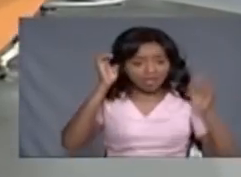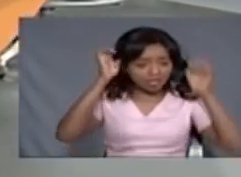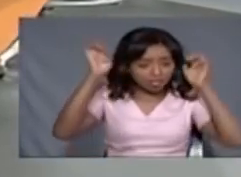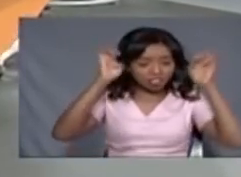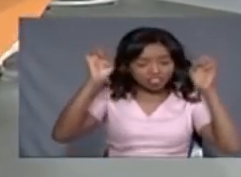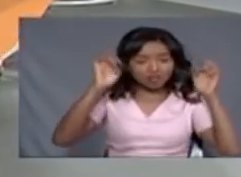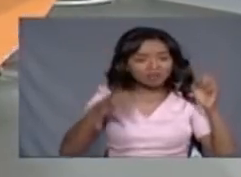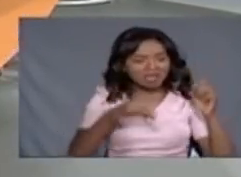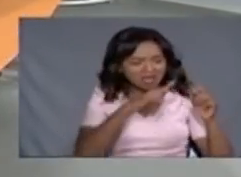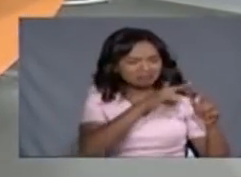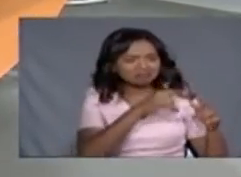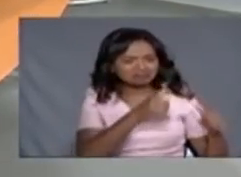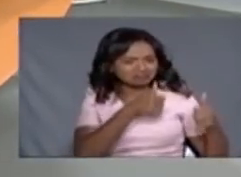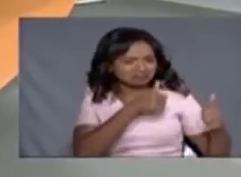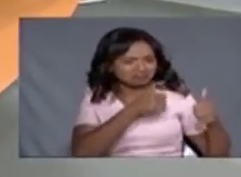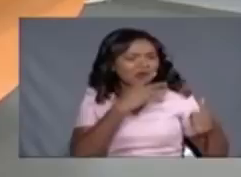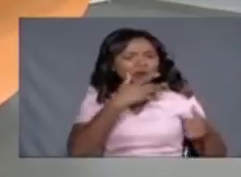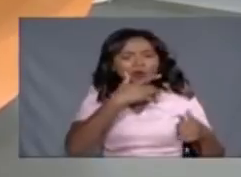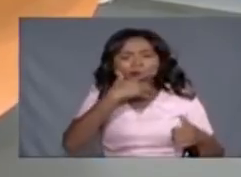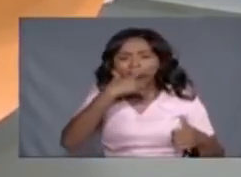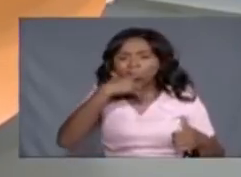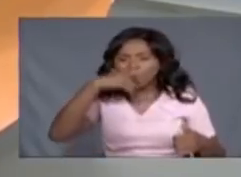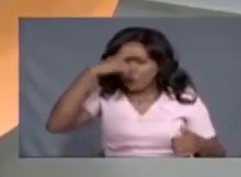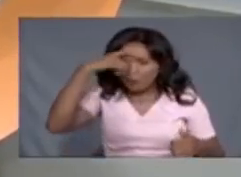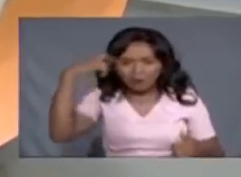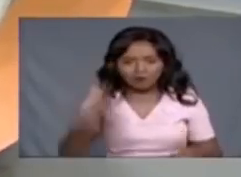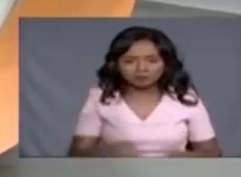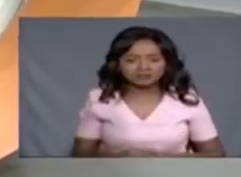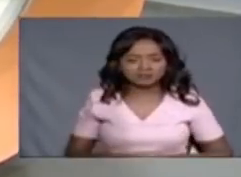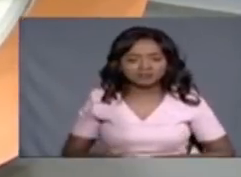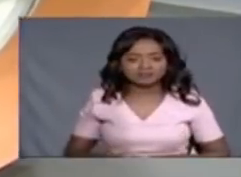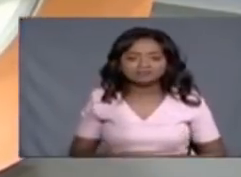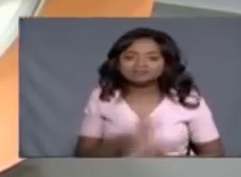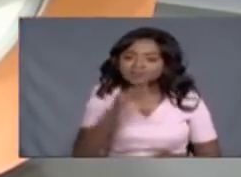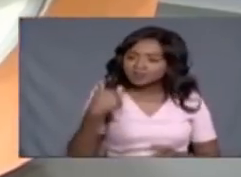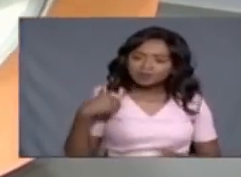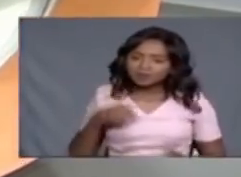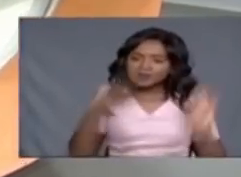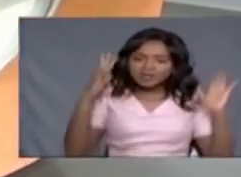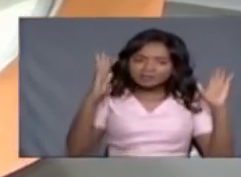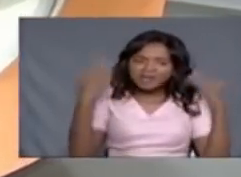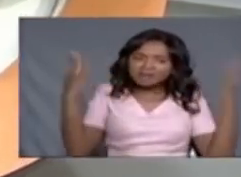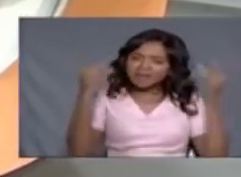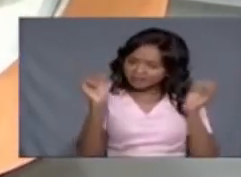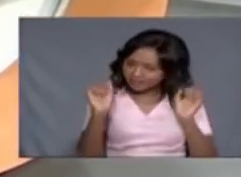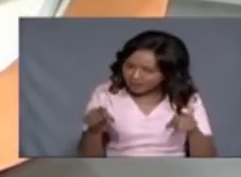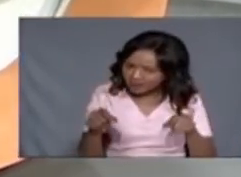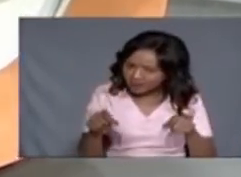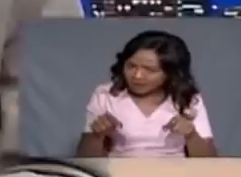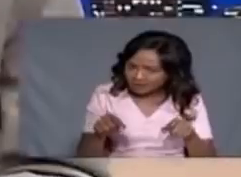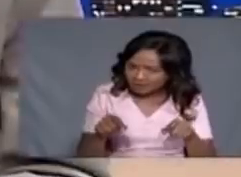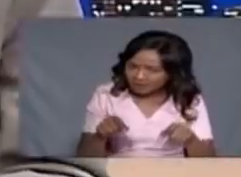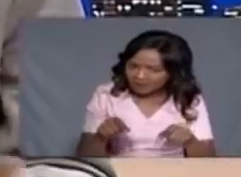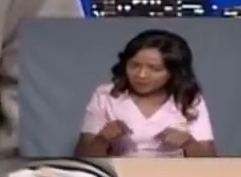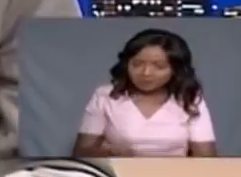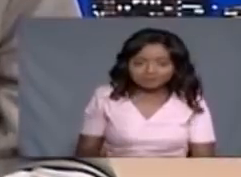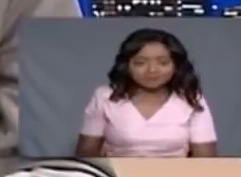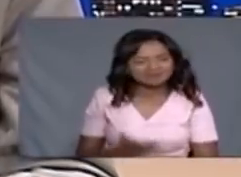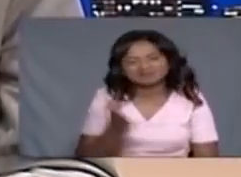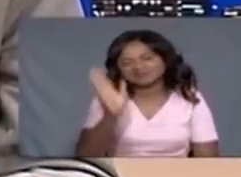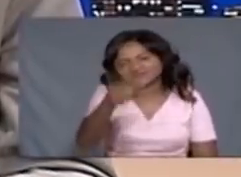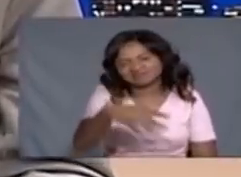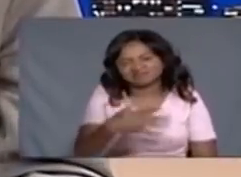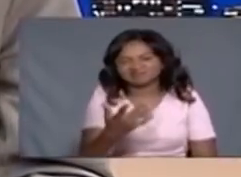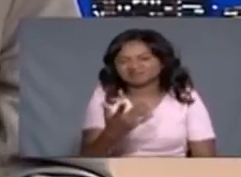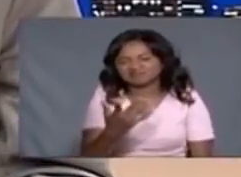is good breeding ground for them. Okay. How worried should we be overall? There is no need